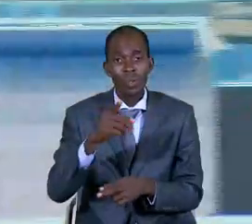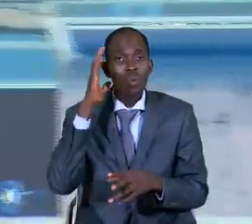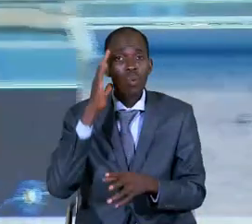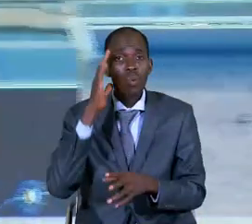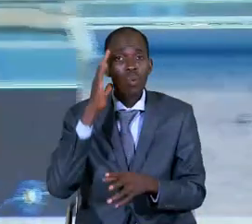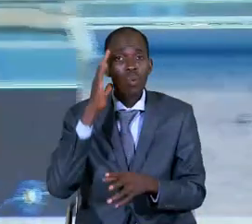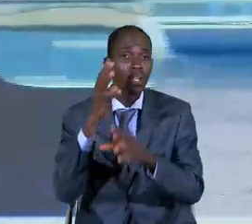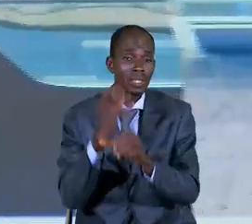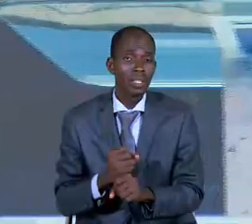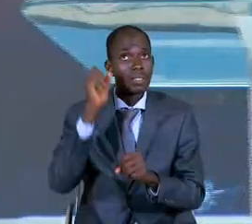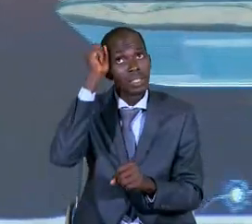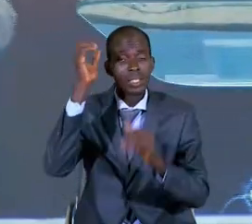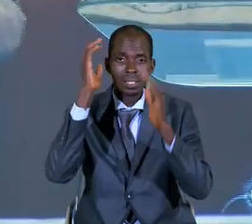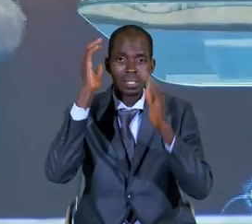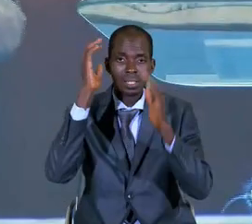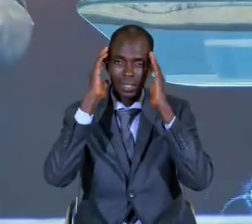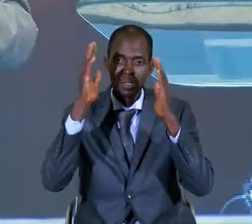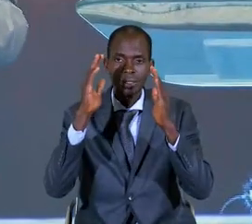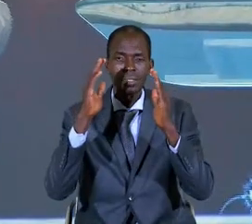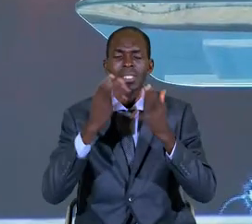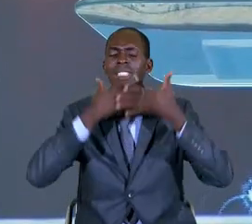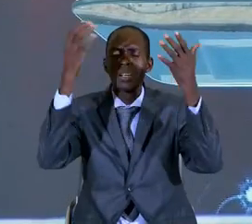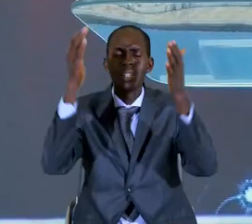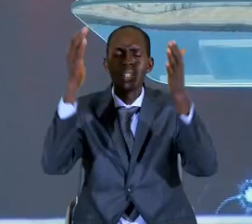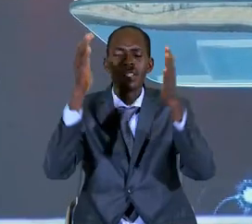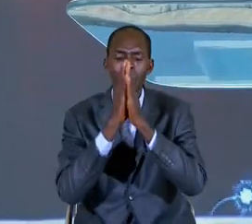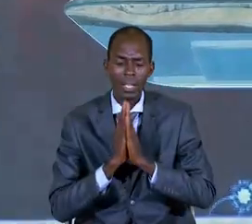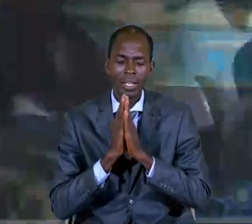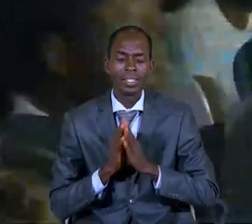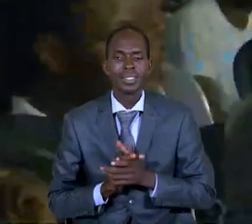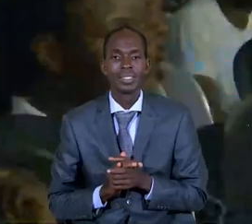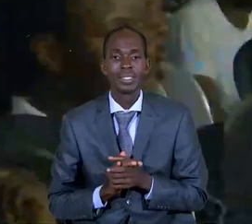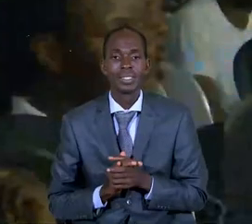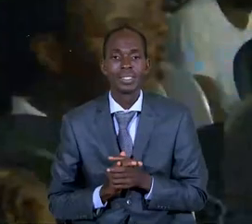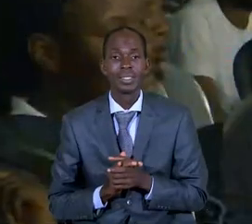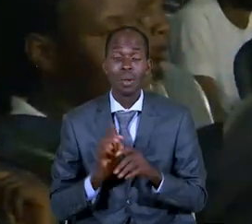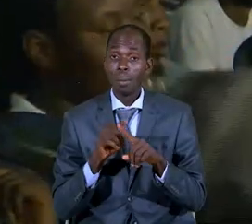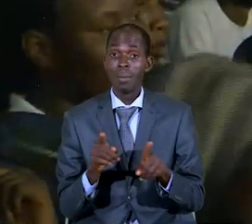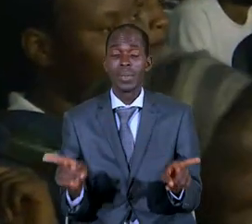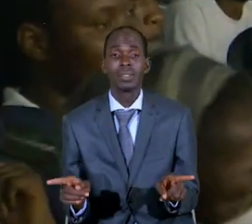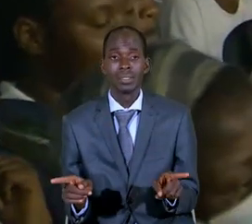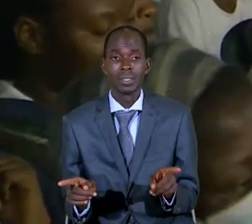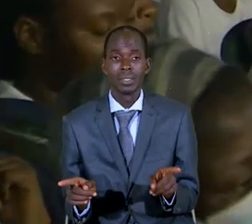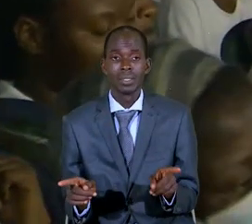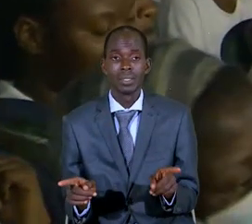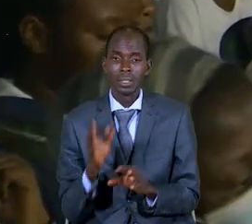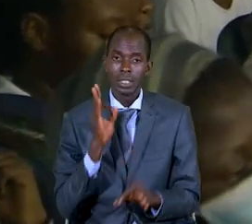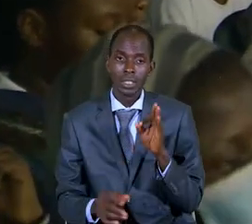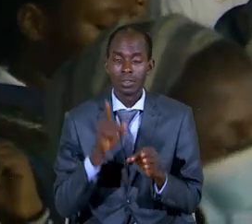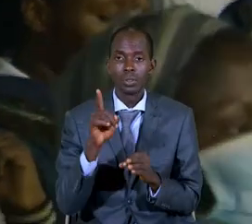His attention. Let me hear your amen. Amen. But if you keep